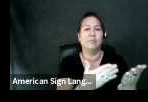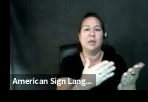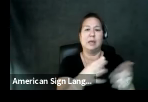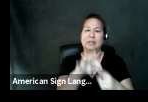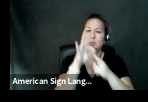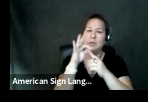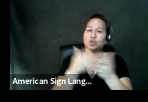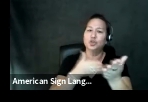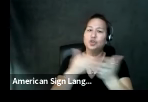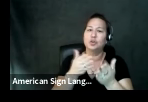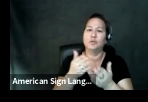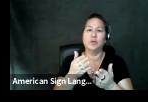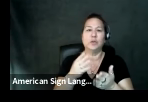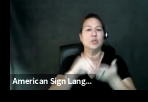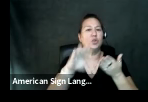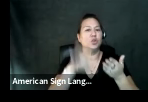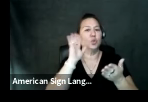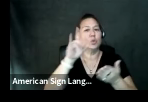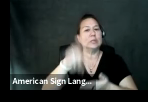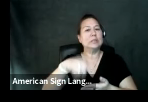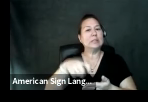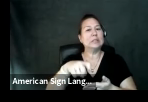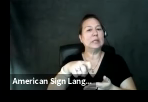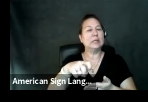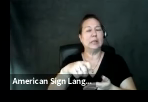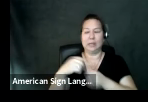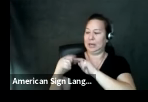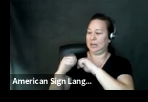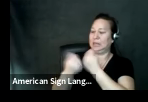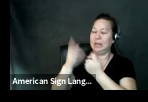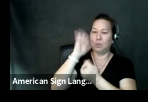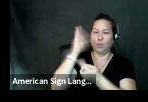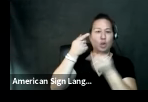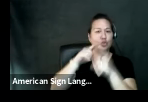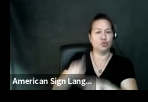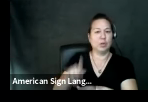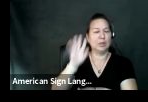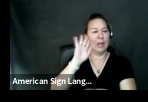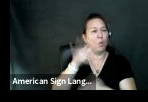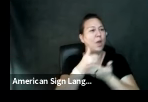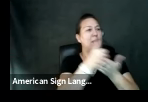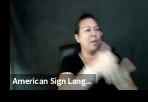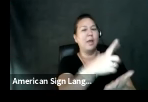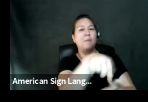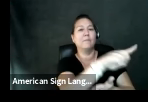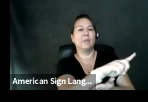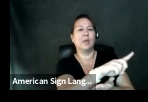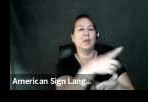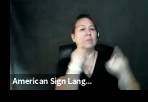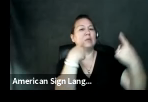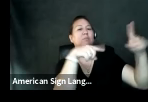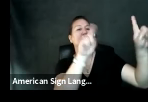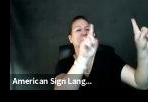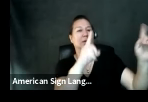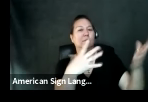the students may need and the IEP team agrees upon that will help them make progress on their IEP goals